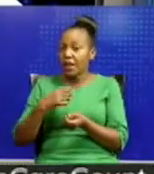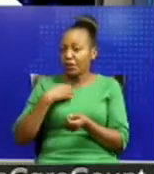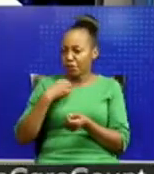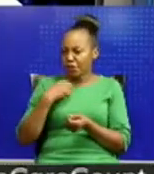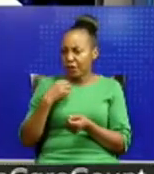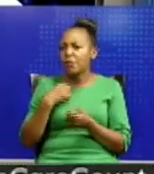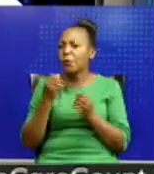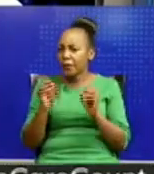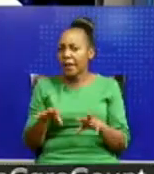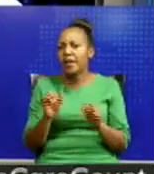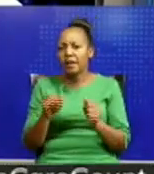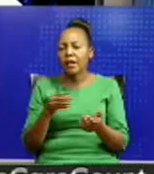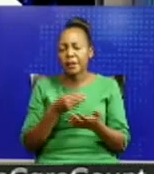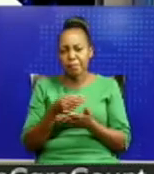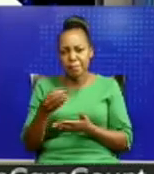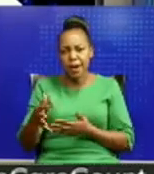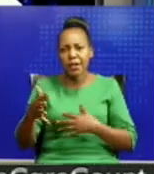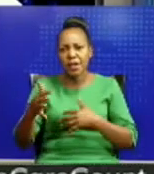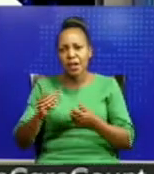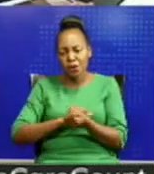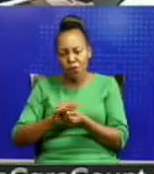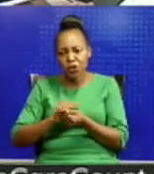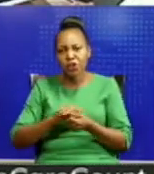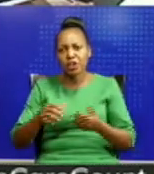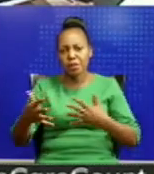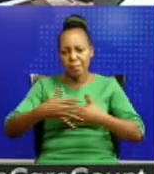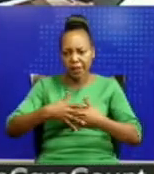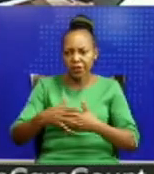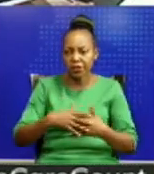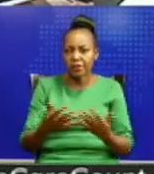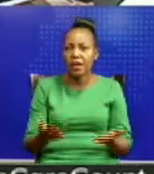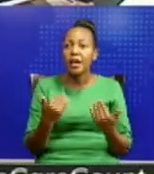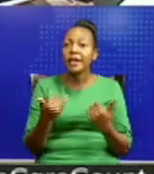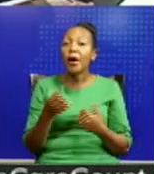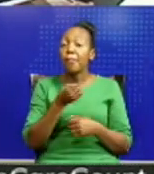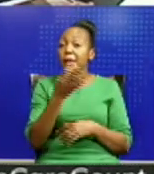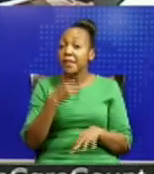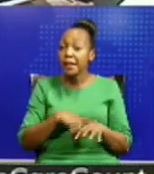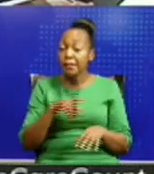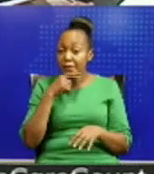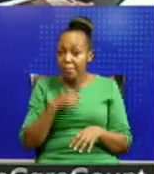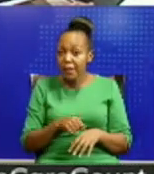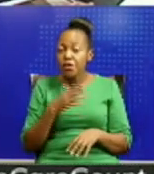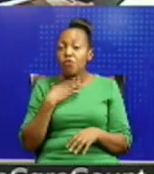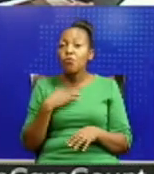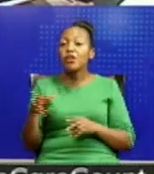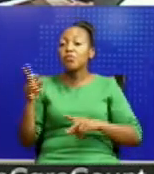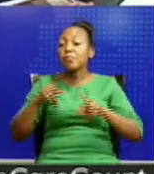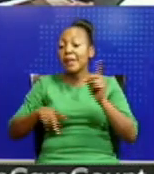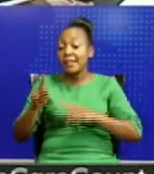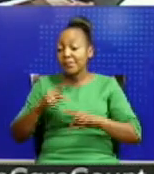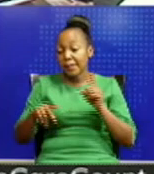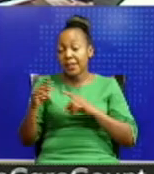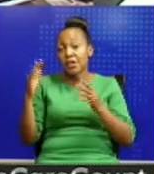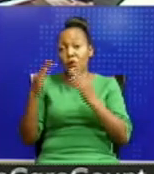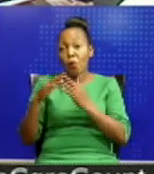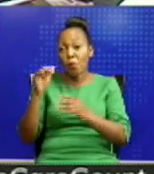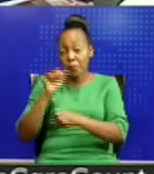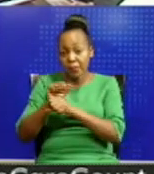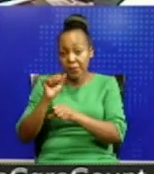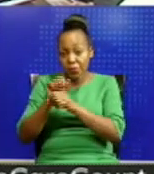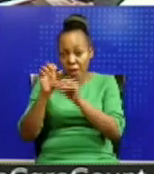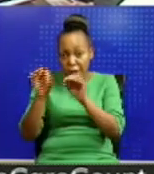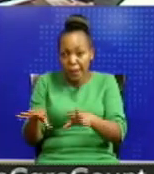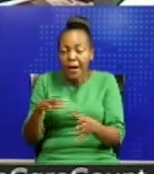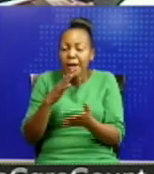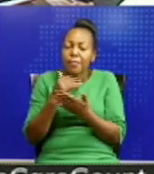all, to bring them on board. Let me get this straight. Pismo Simenta, you are saying that right now men cannot engage in unpaid care and domestic work because it is too tough. But